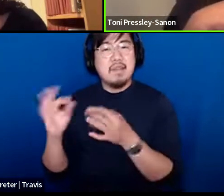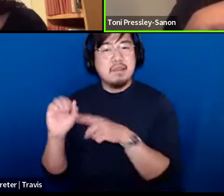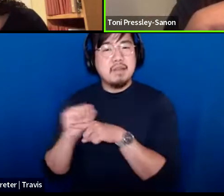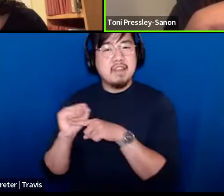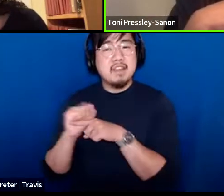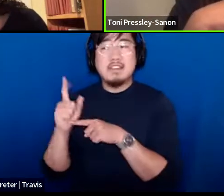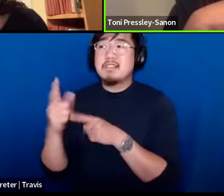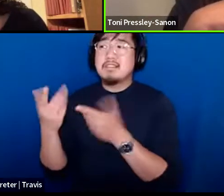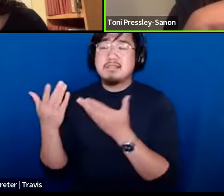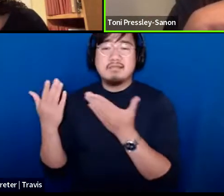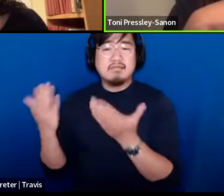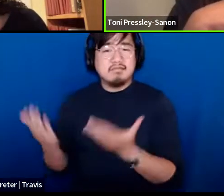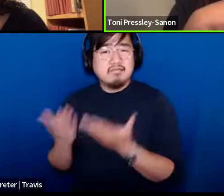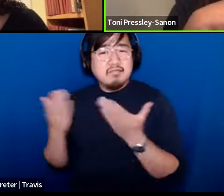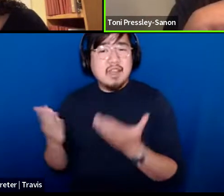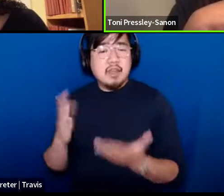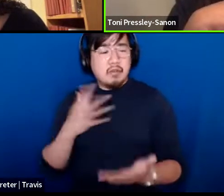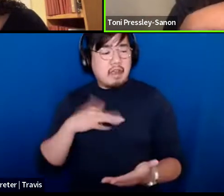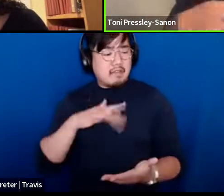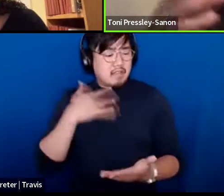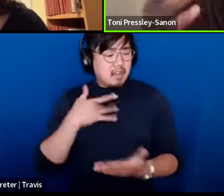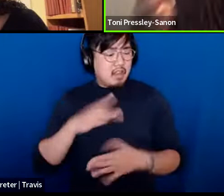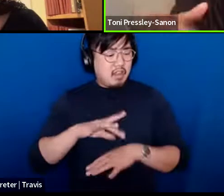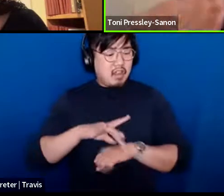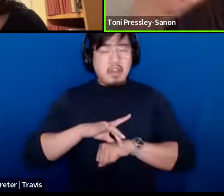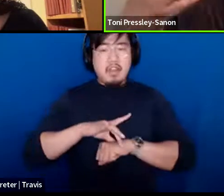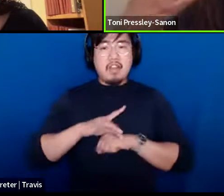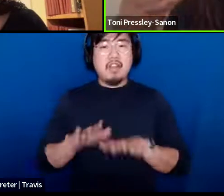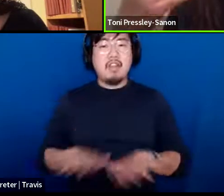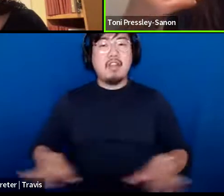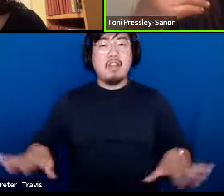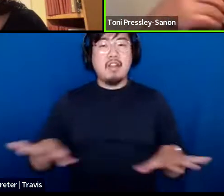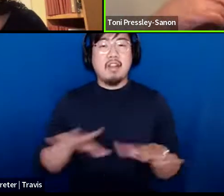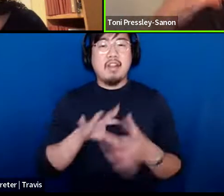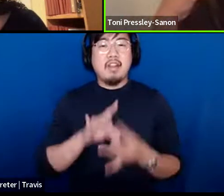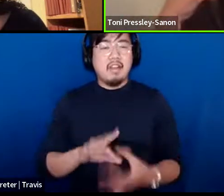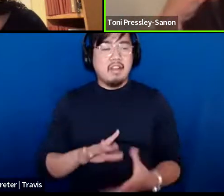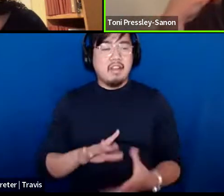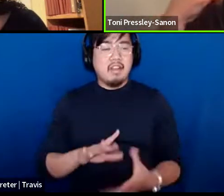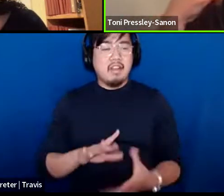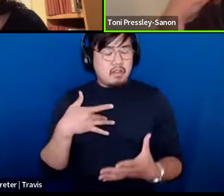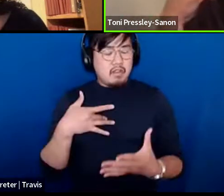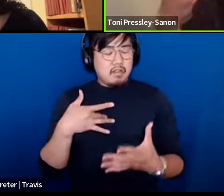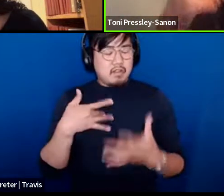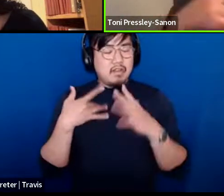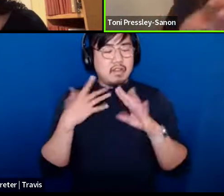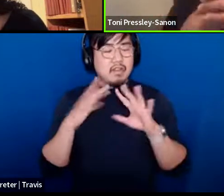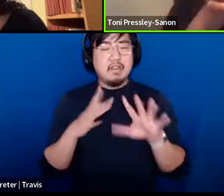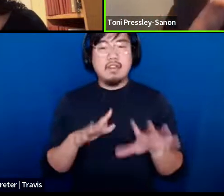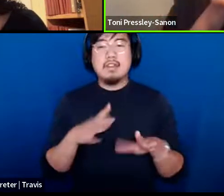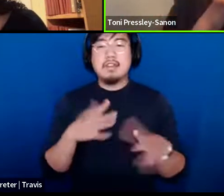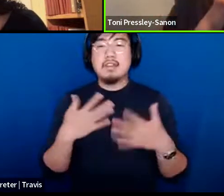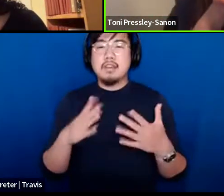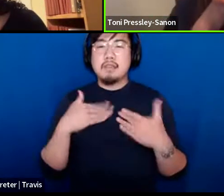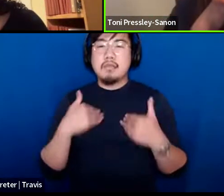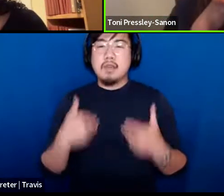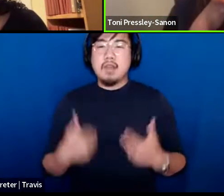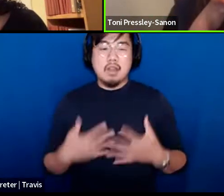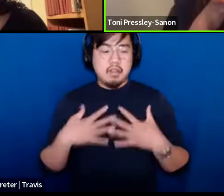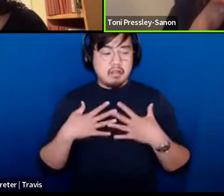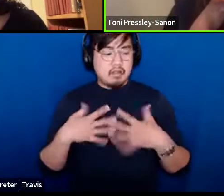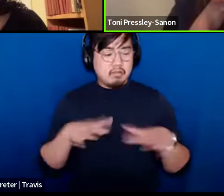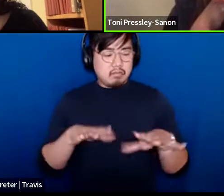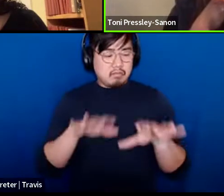just feel the earth, feel breath breathing us, which is a very, very powerful,